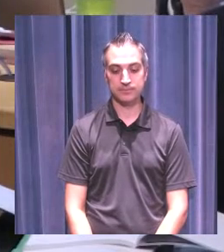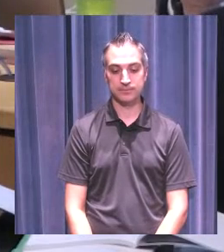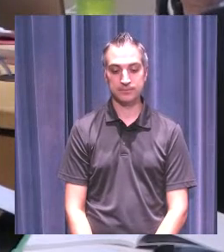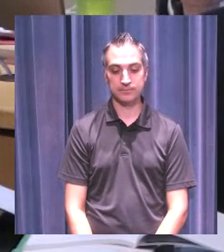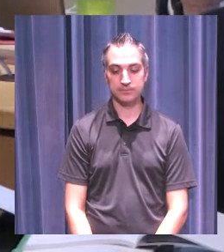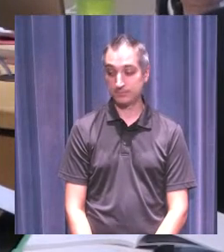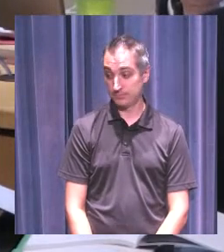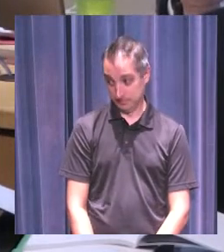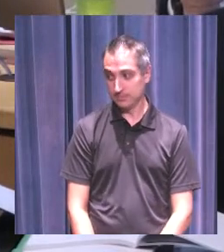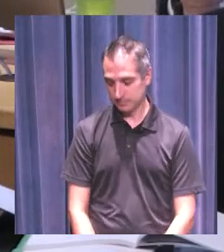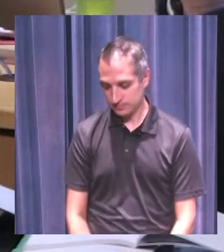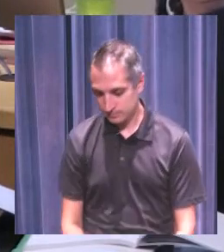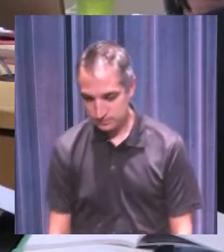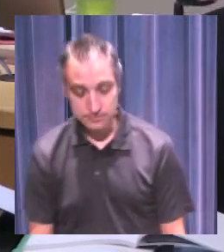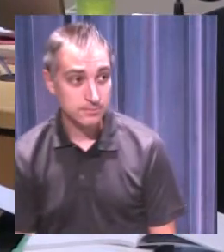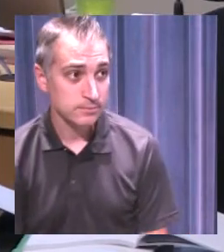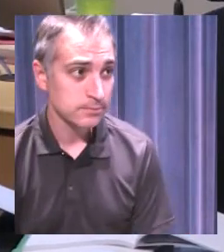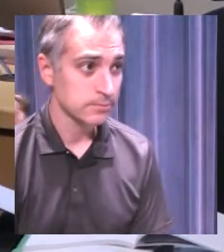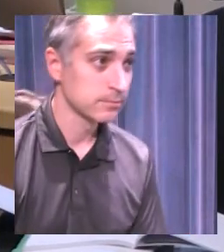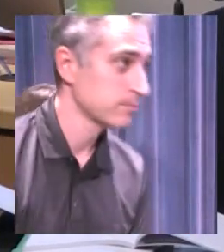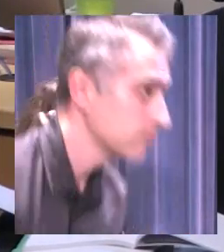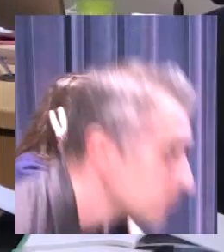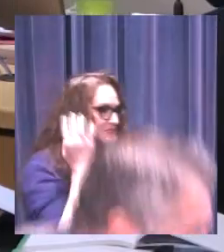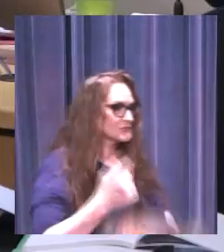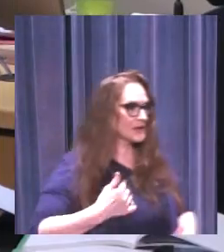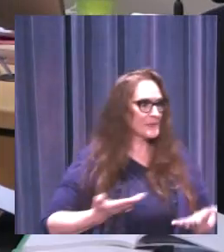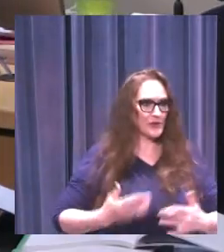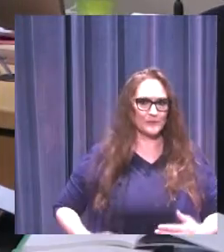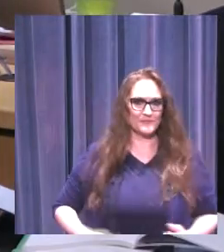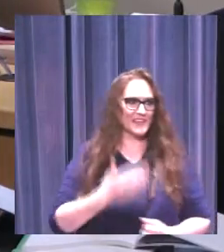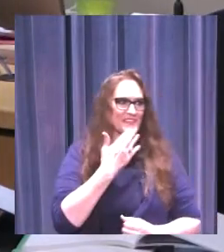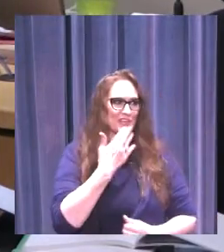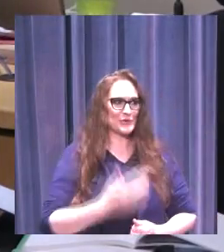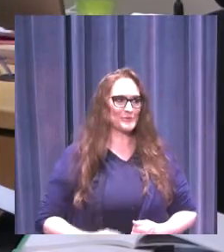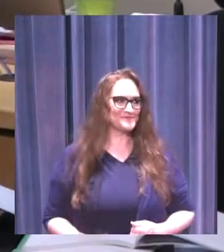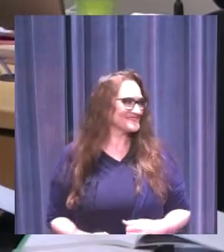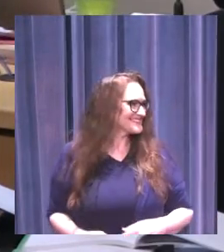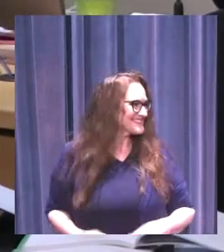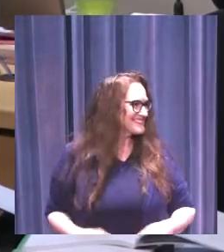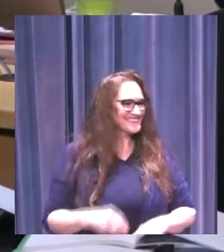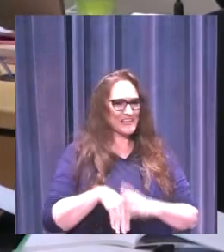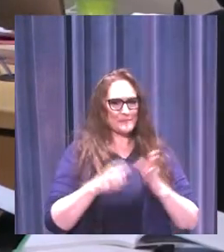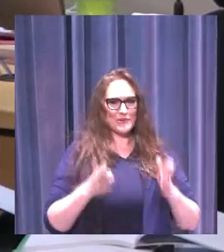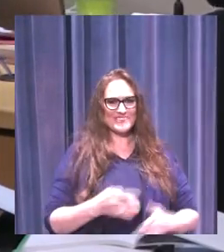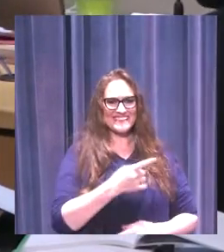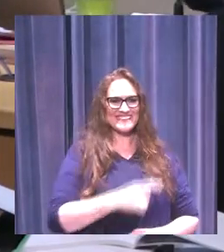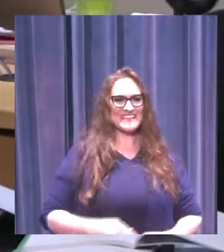I have been at MCC. I'm here. Okay. Thank you.